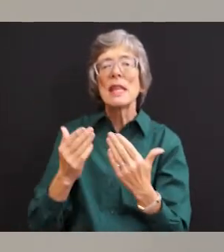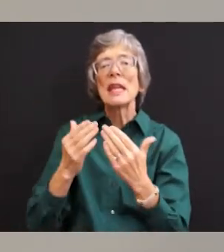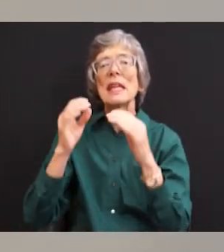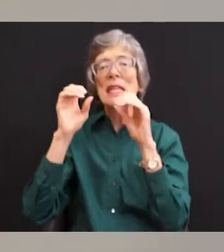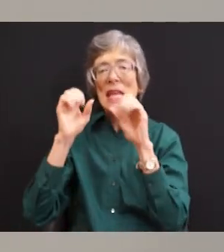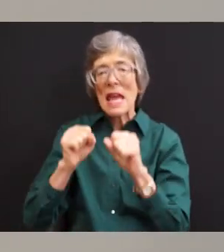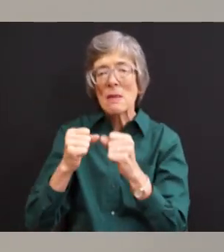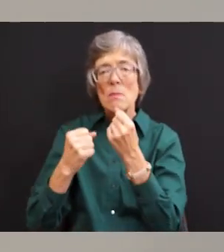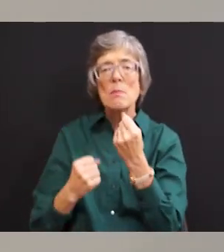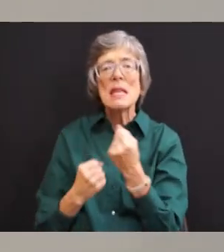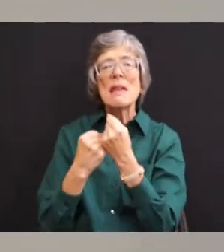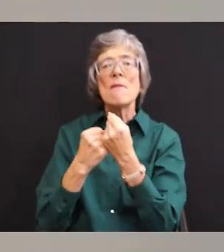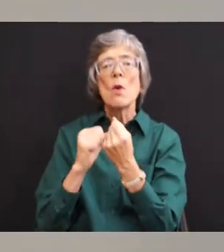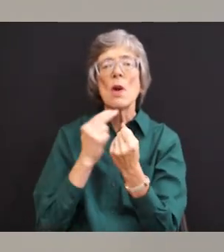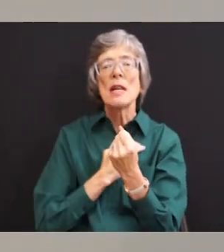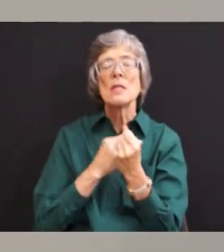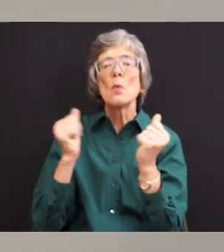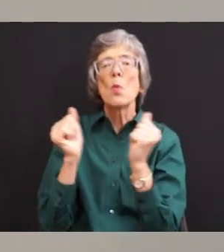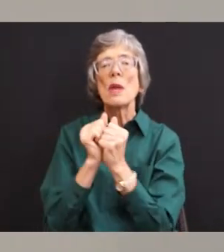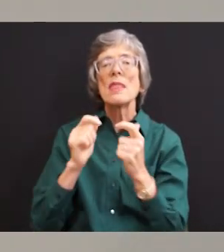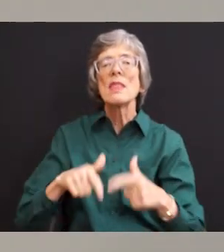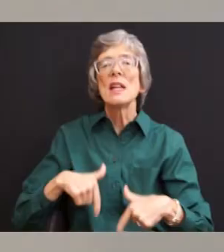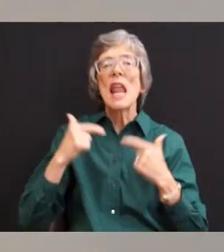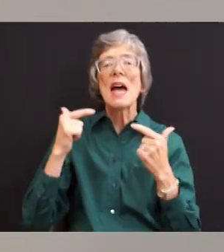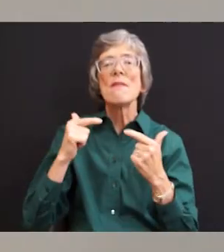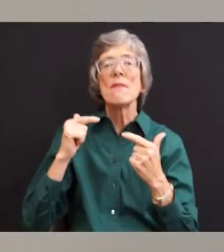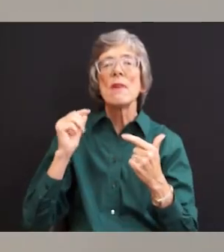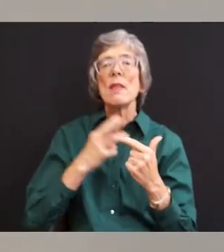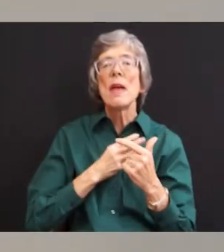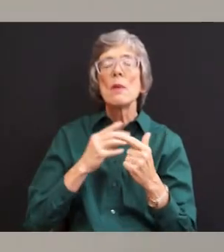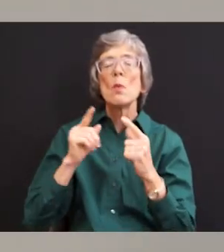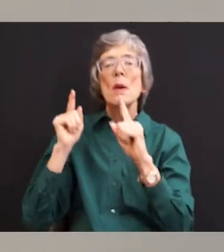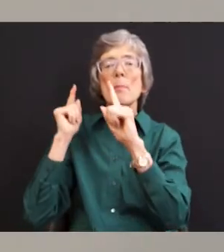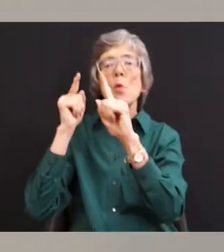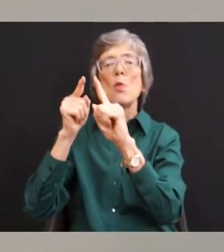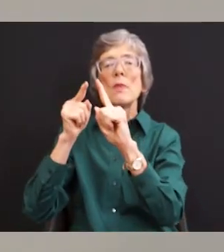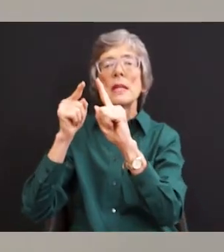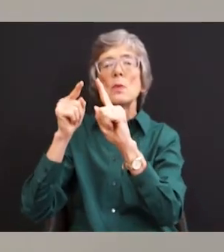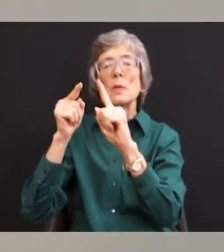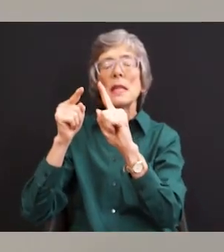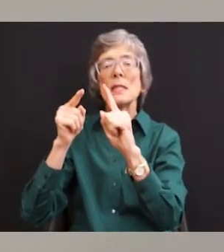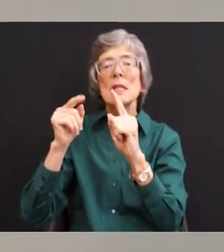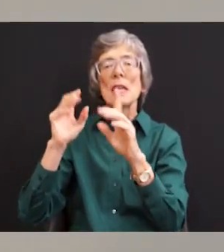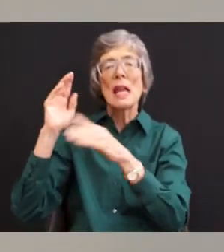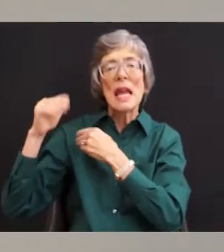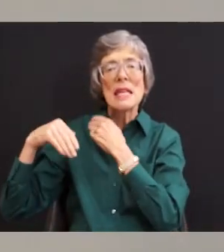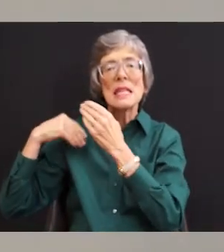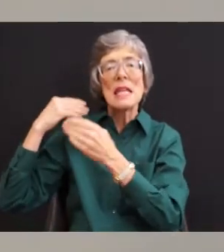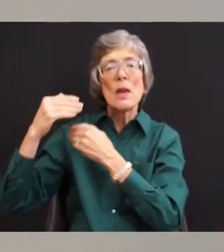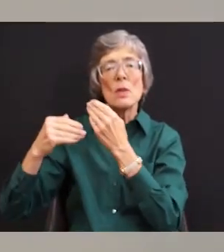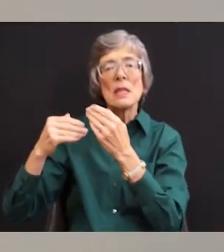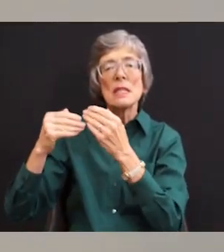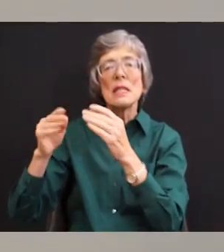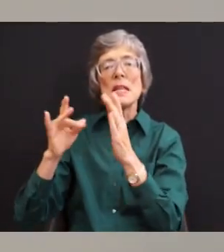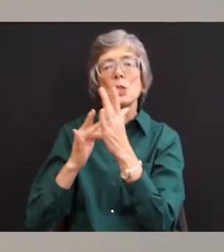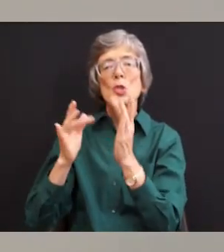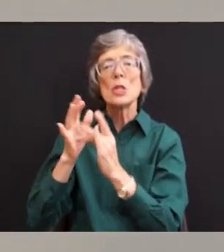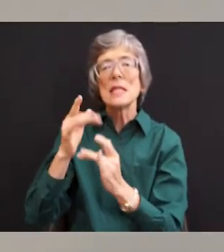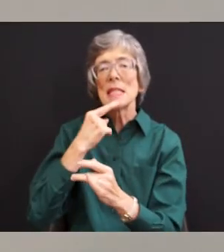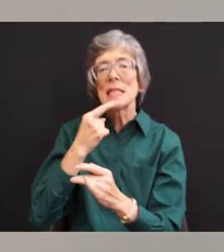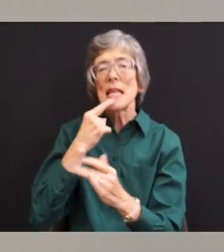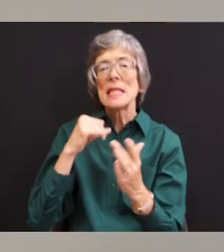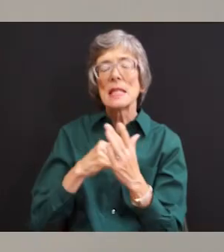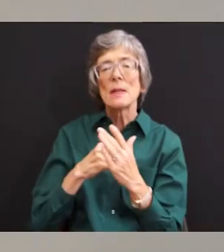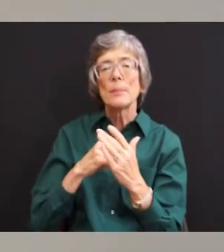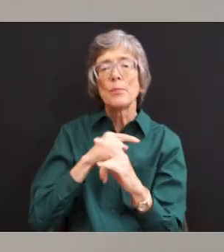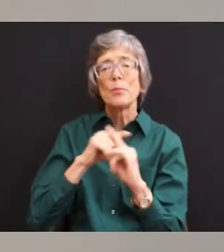us and the life that we are moving towards a destiny. An inheritance, as Christ puts it. But only